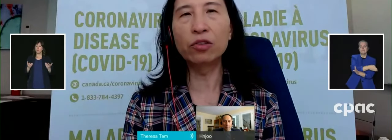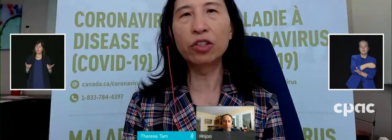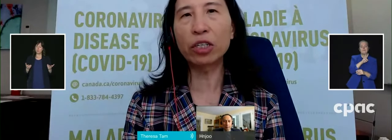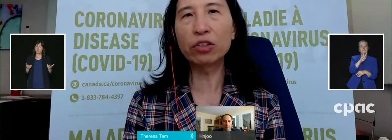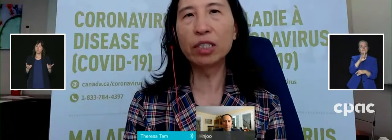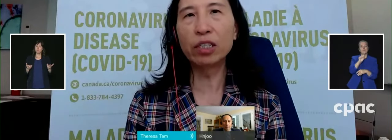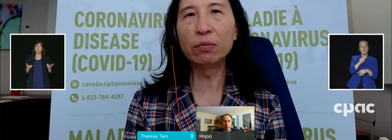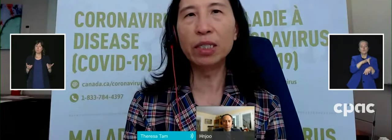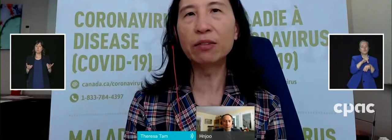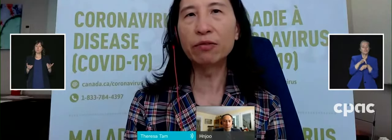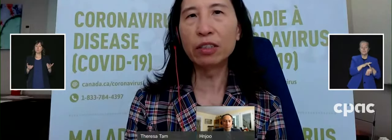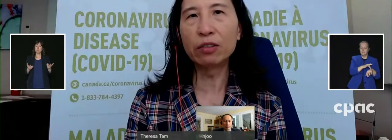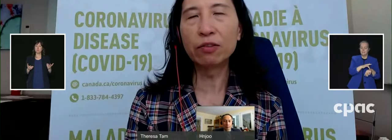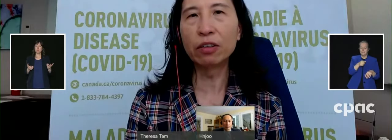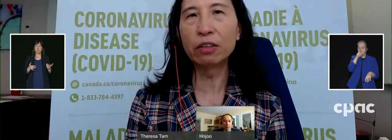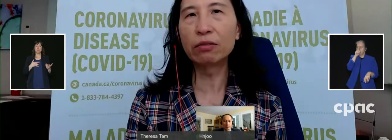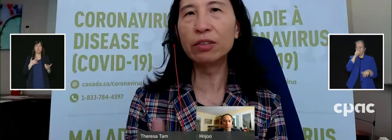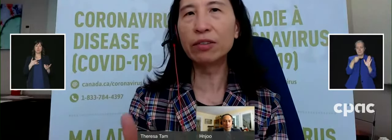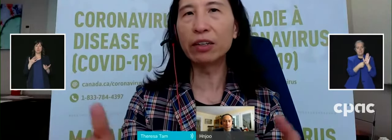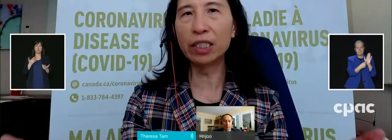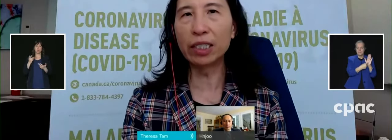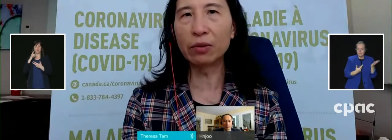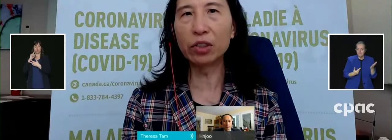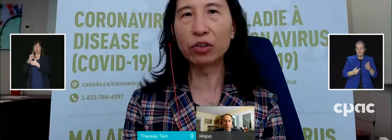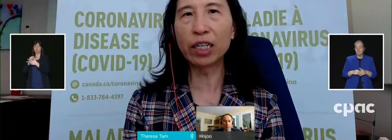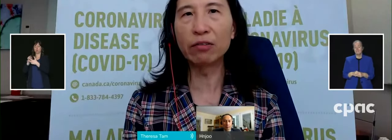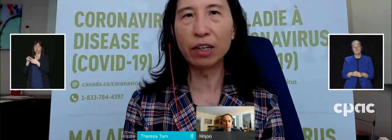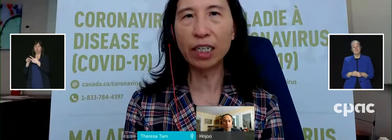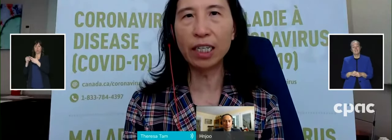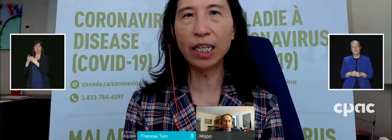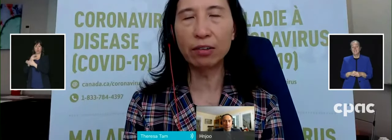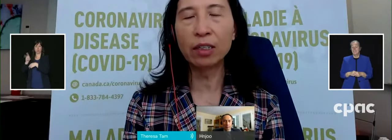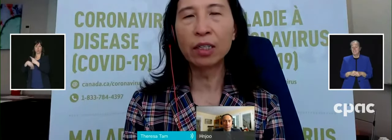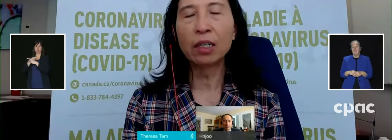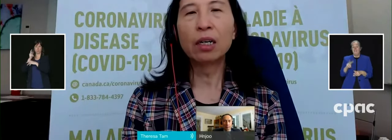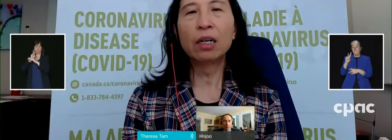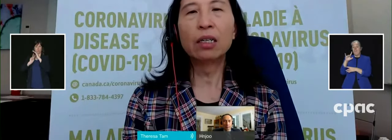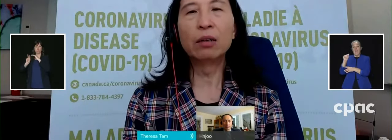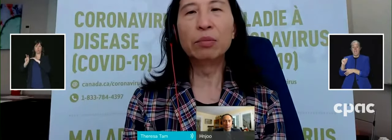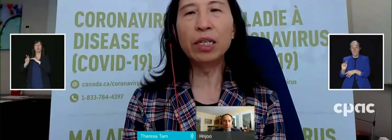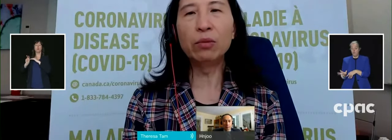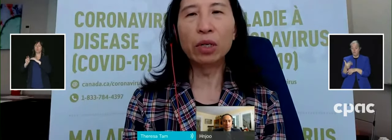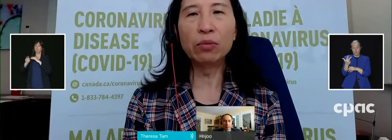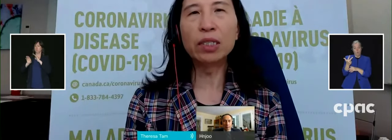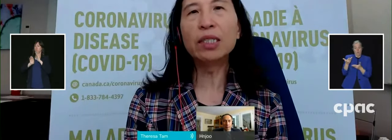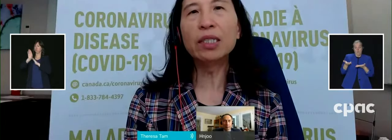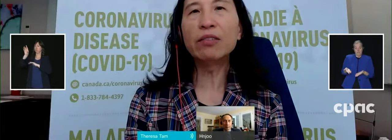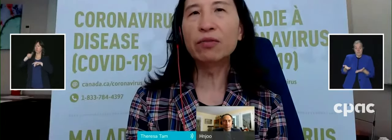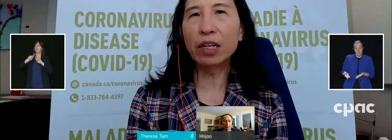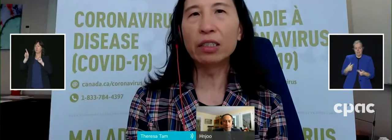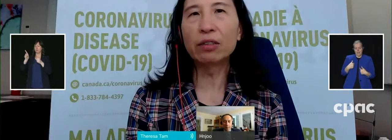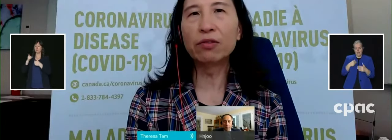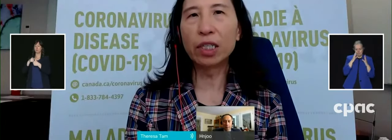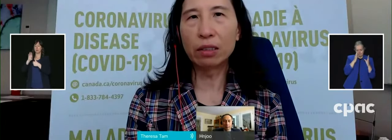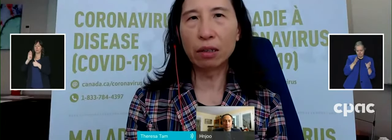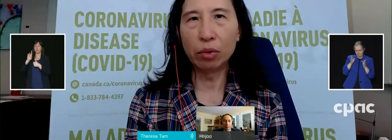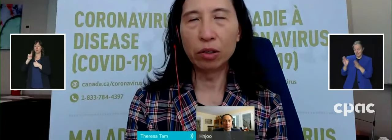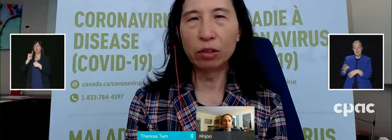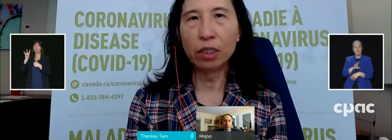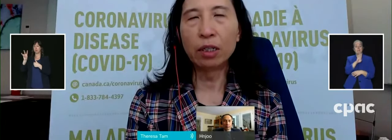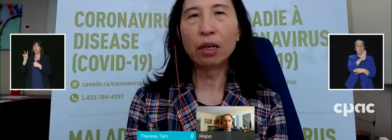that the trajectory could be different for the three variants that we're tracking right now. The B117 variant,